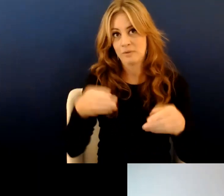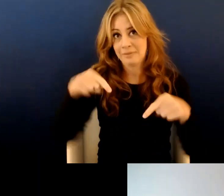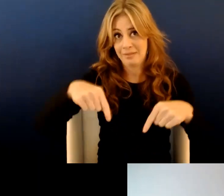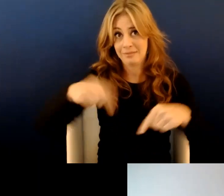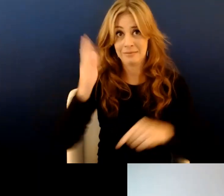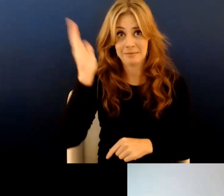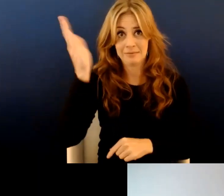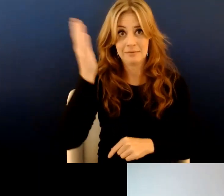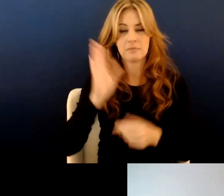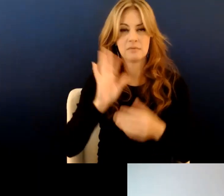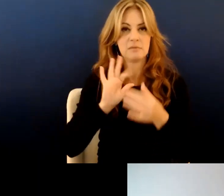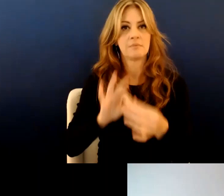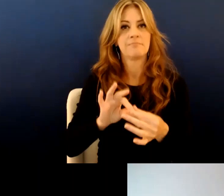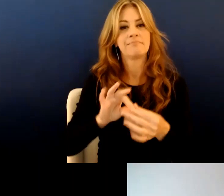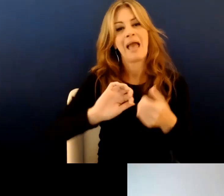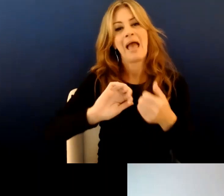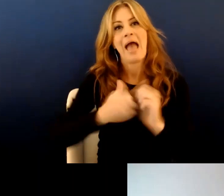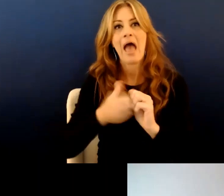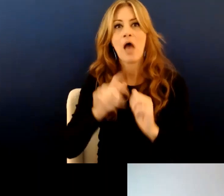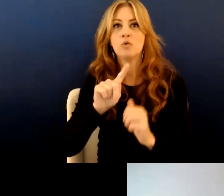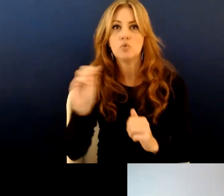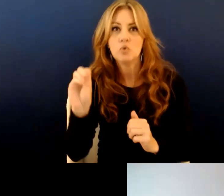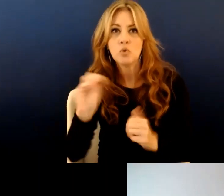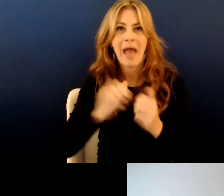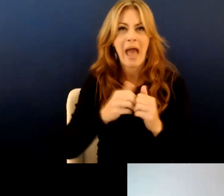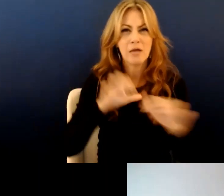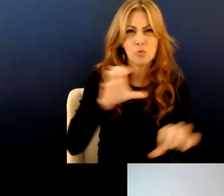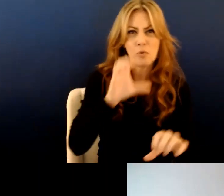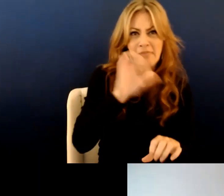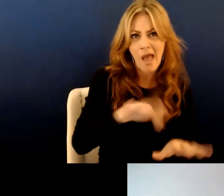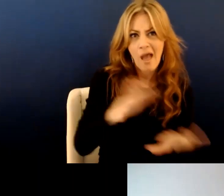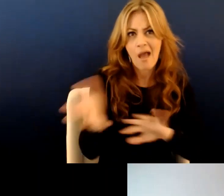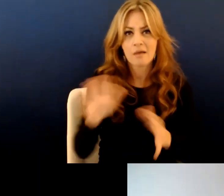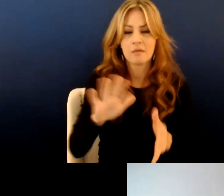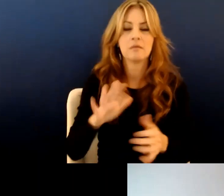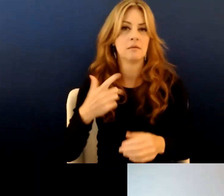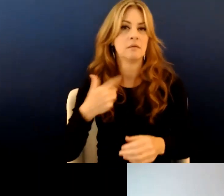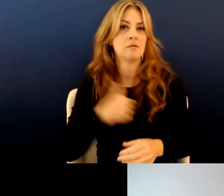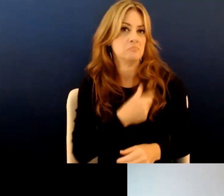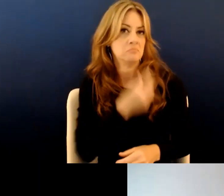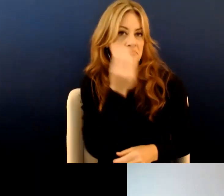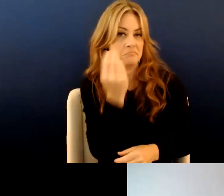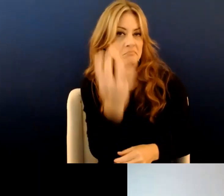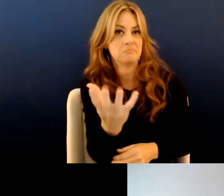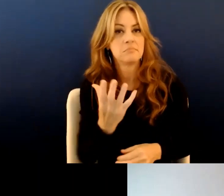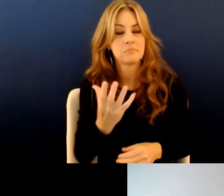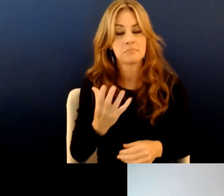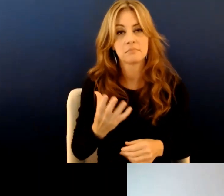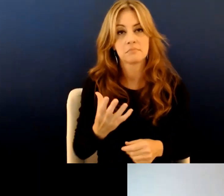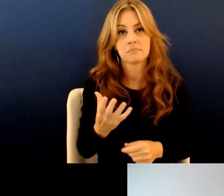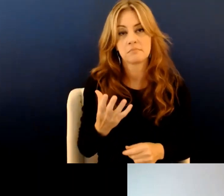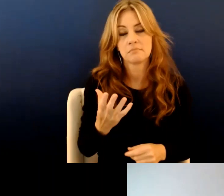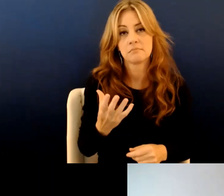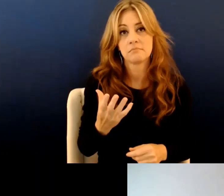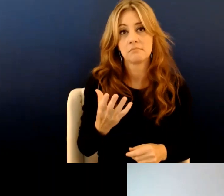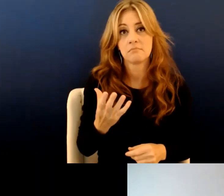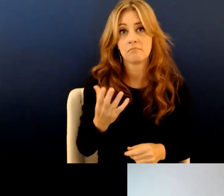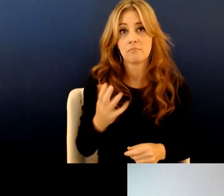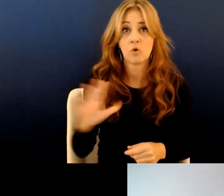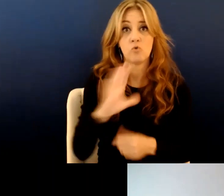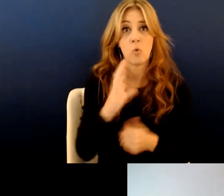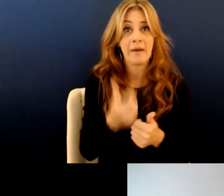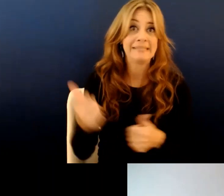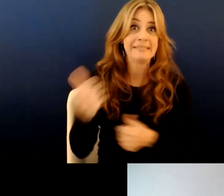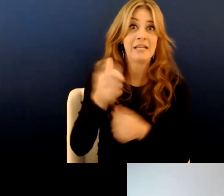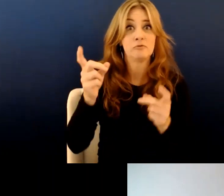the kind of how-tos and how do you do it, let me assure you, not only as your executive director,